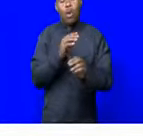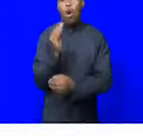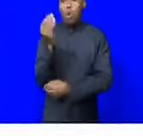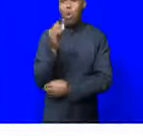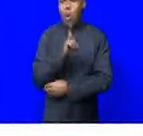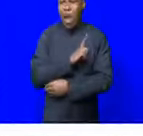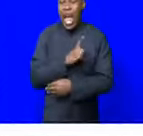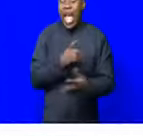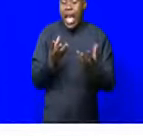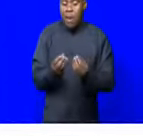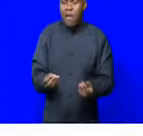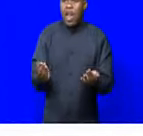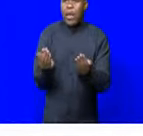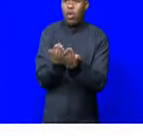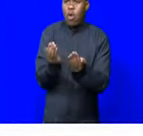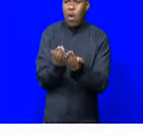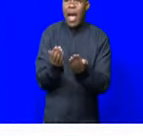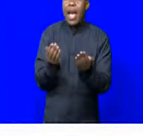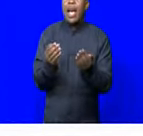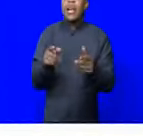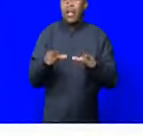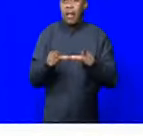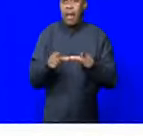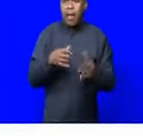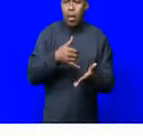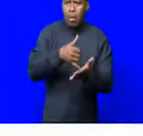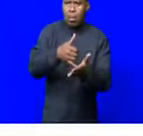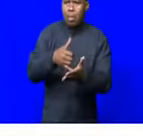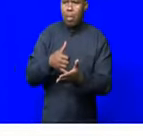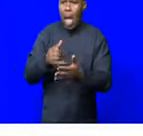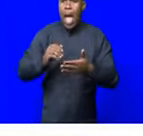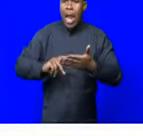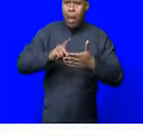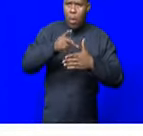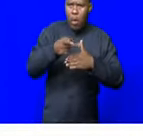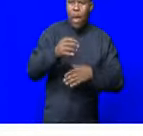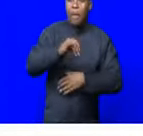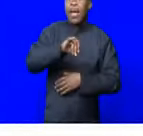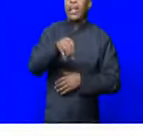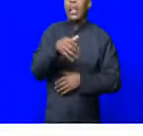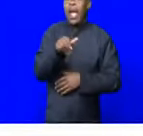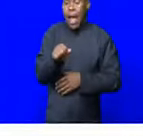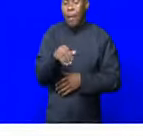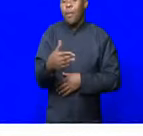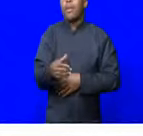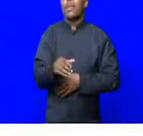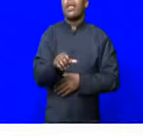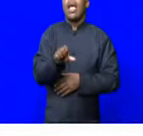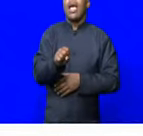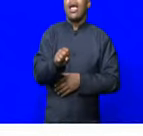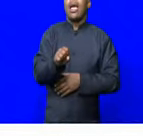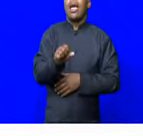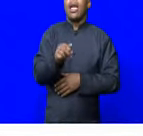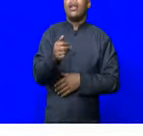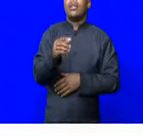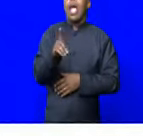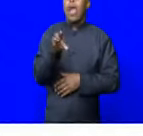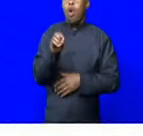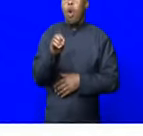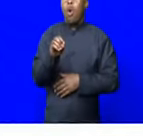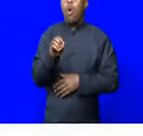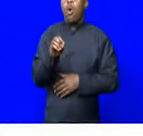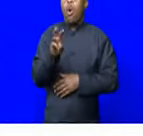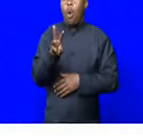certification ceremony for students who were participating in the JA Job Shadow Program. In 2006, Junior